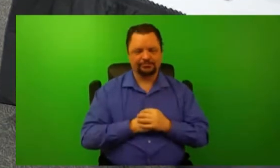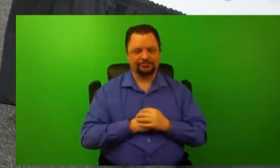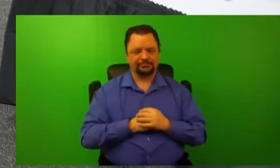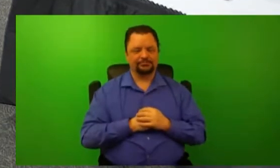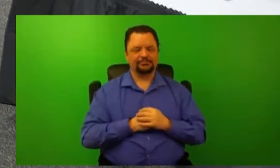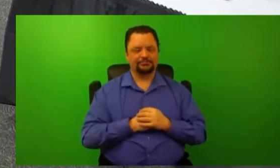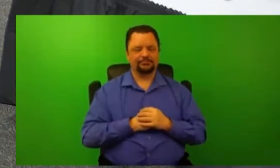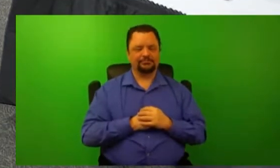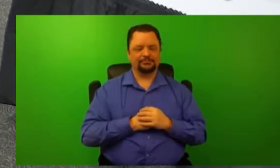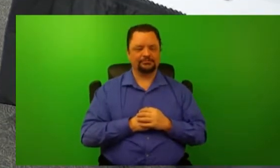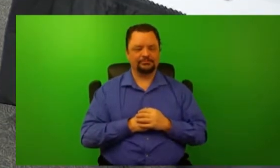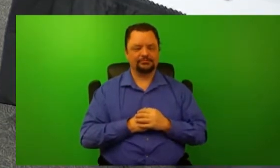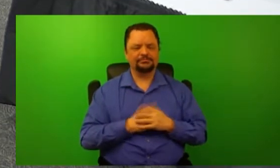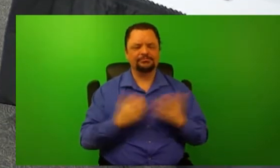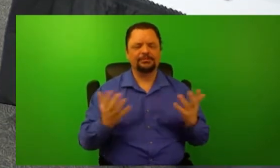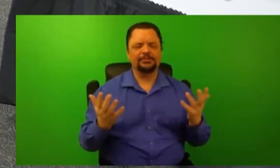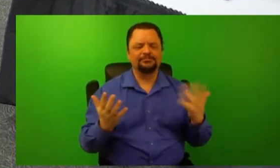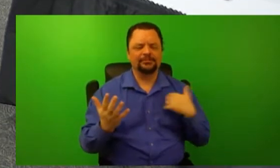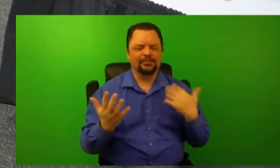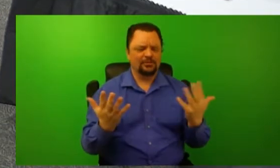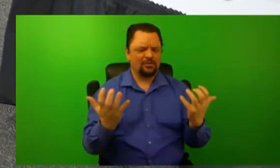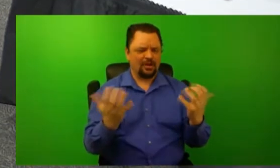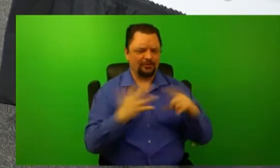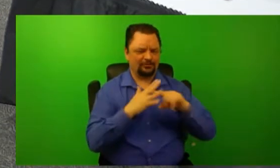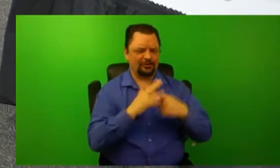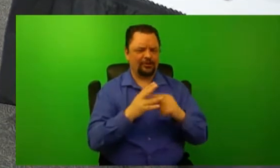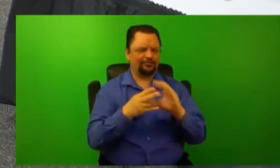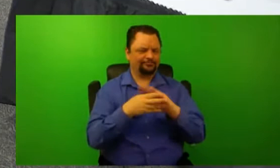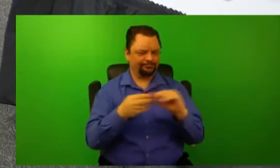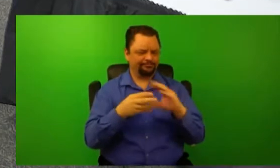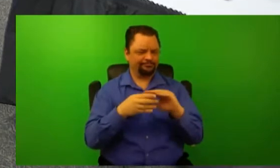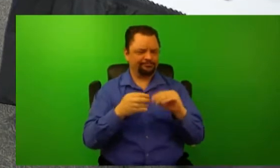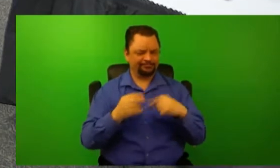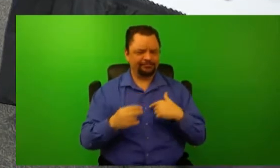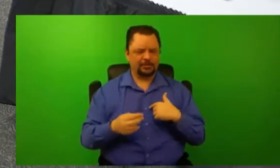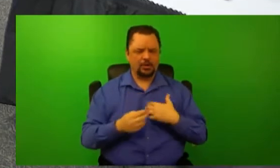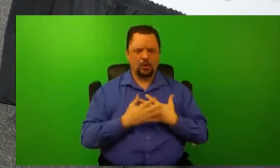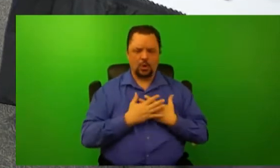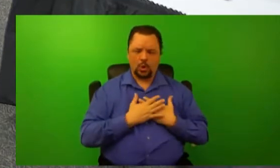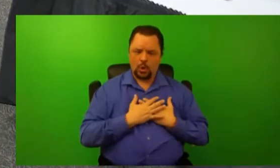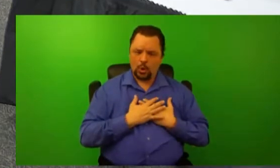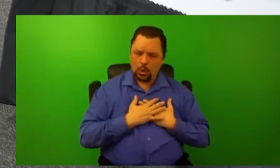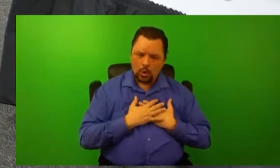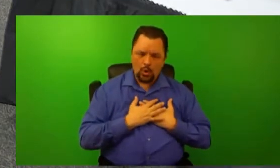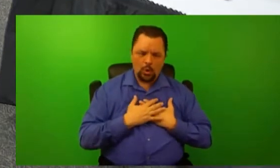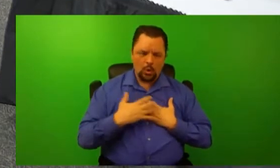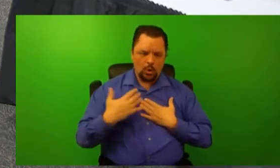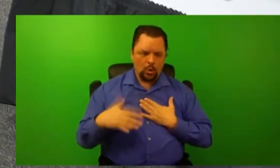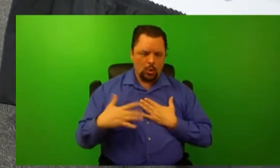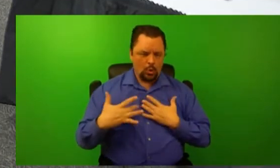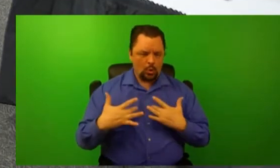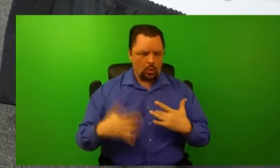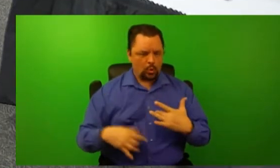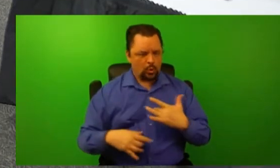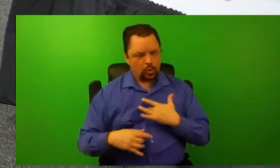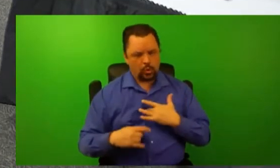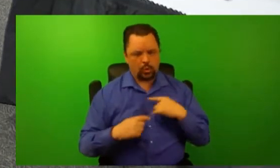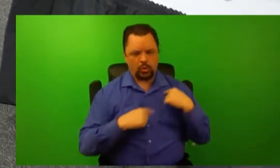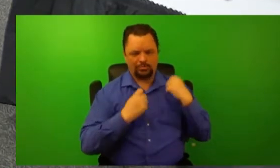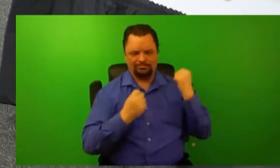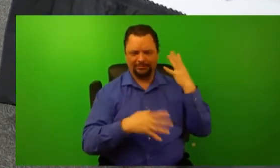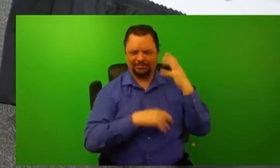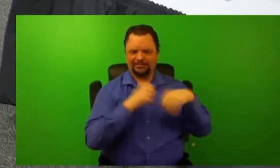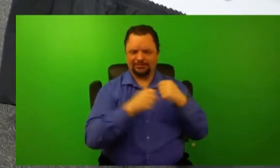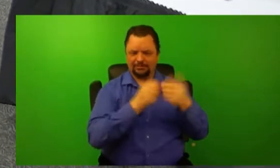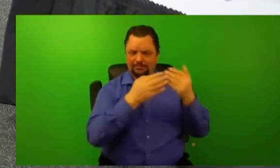I just want to start off by saying I do feel for you and the position that you now find yourself in. For 2 years, public health leaders have not discussed natural